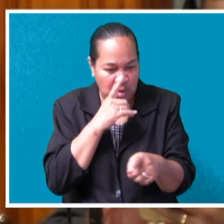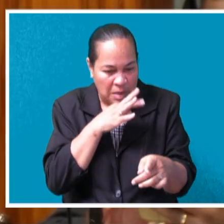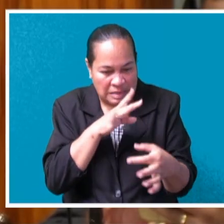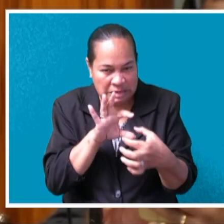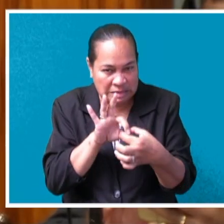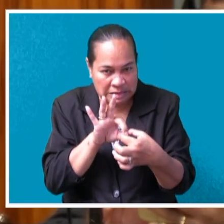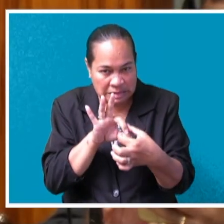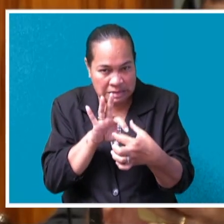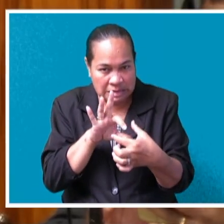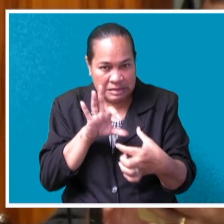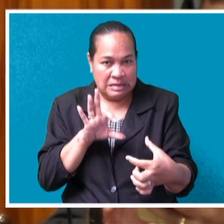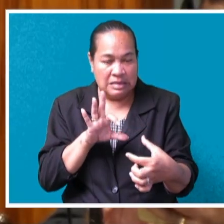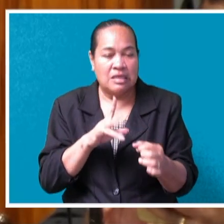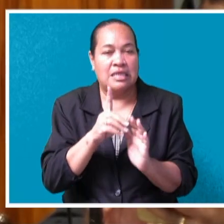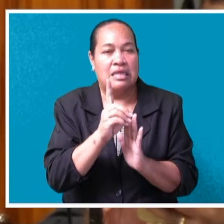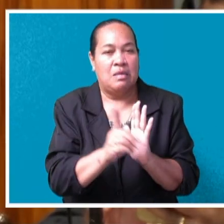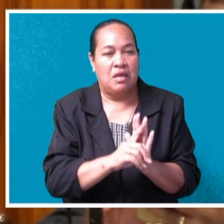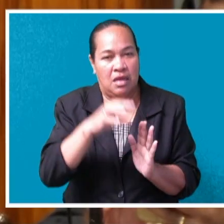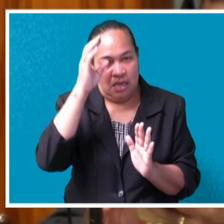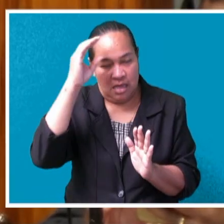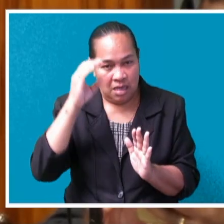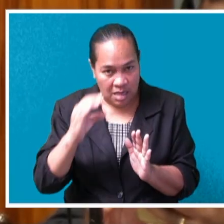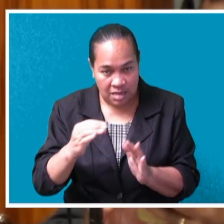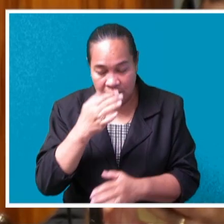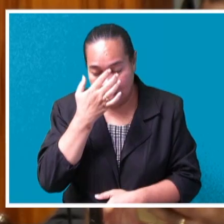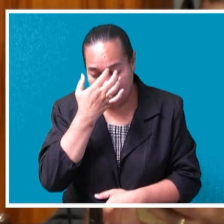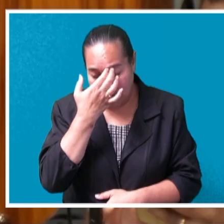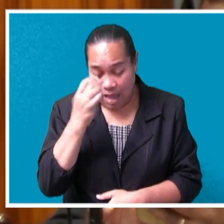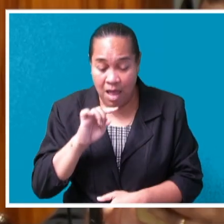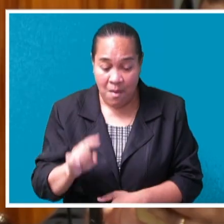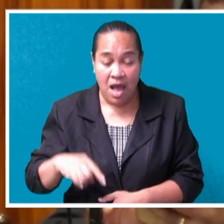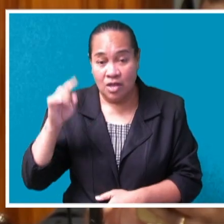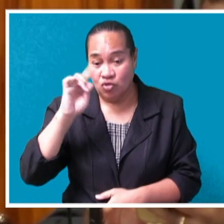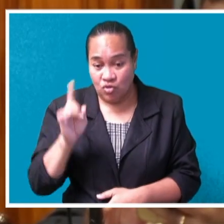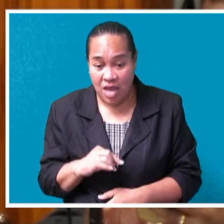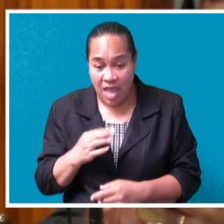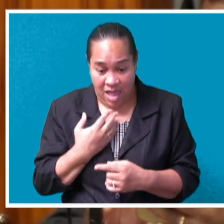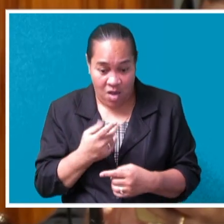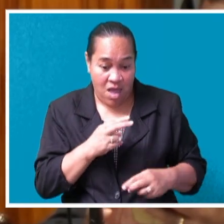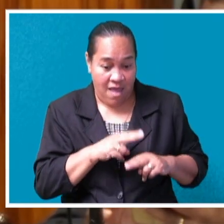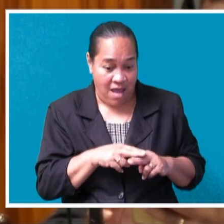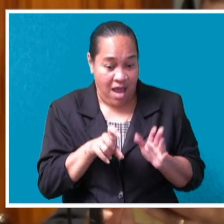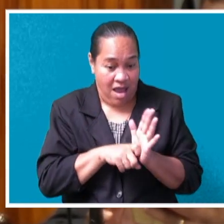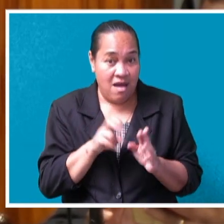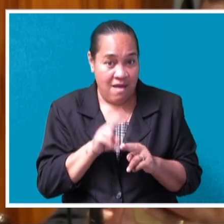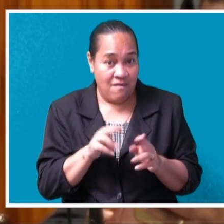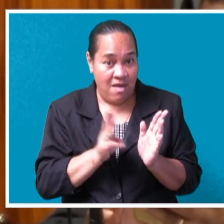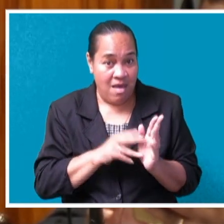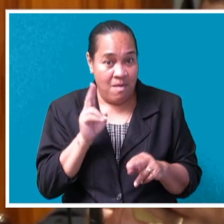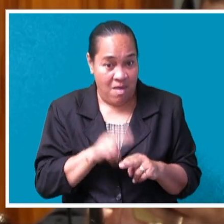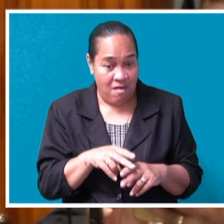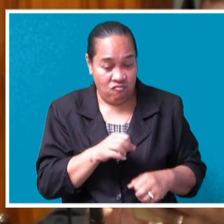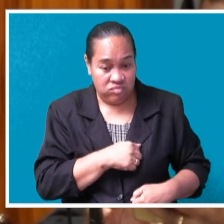and democratic governance. Today, the direction of the institution is different.